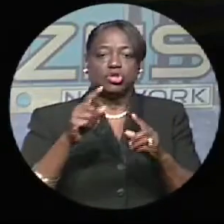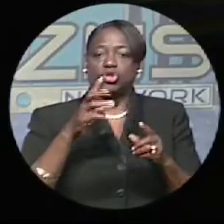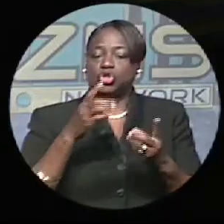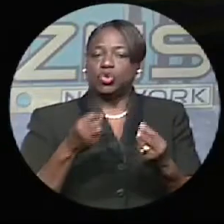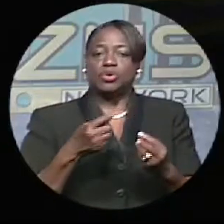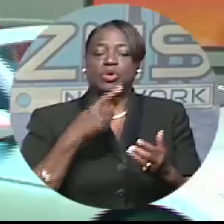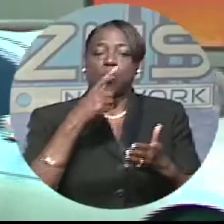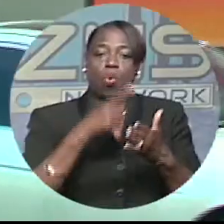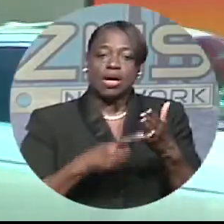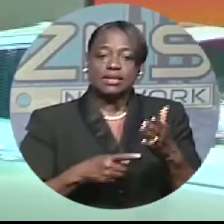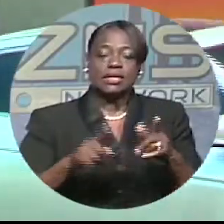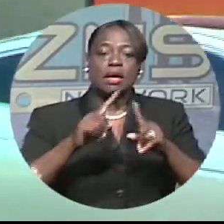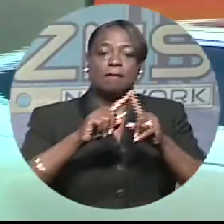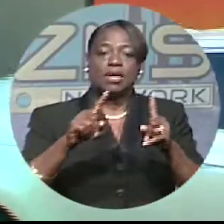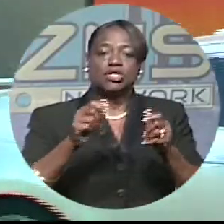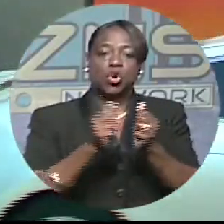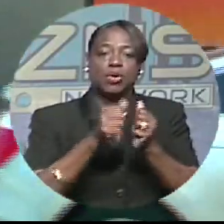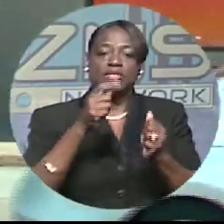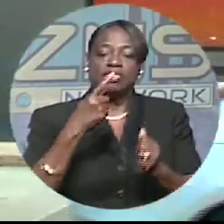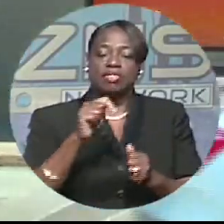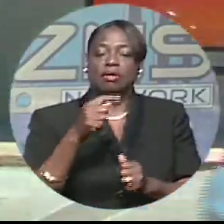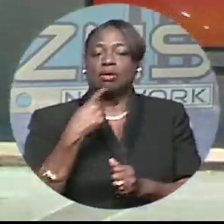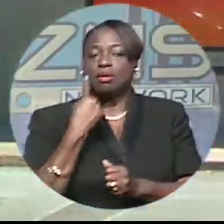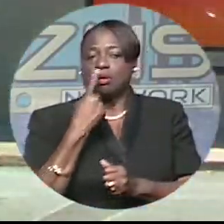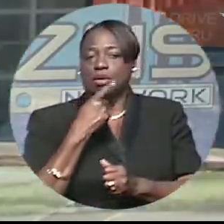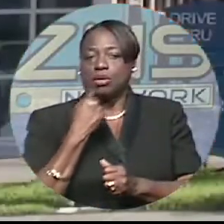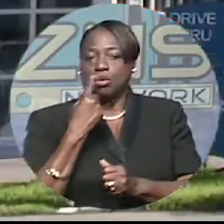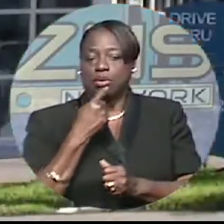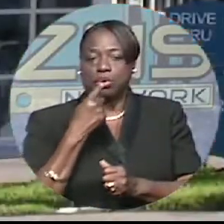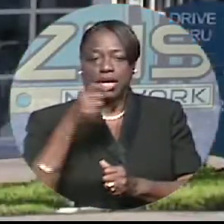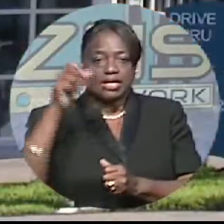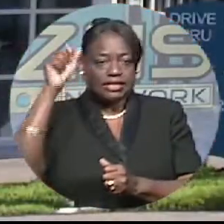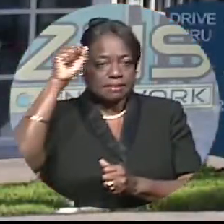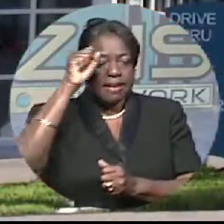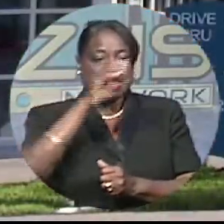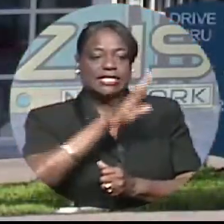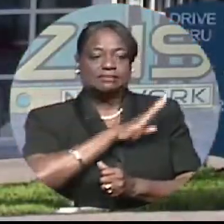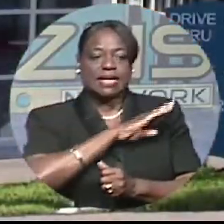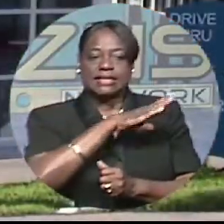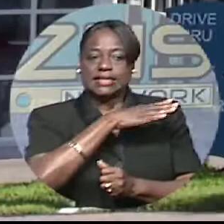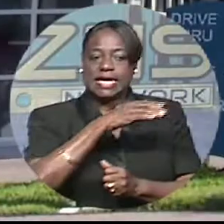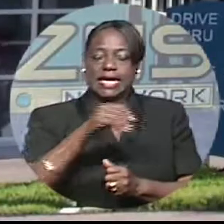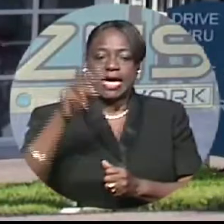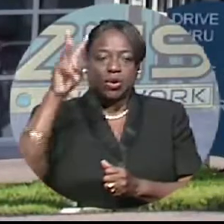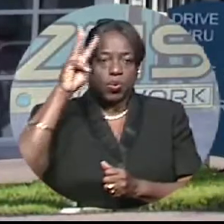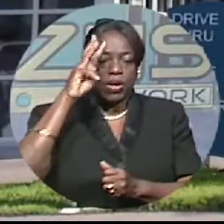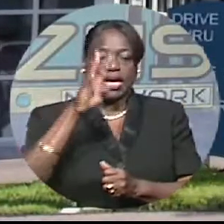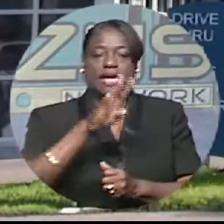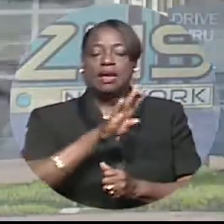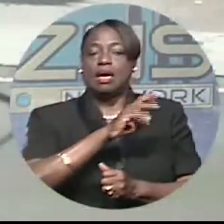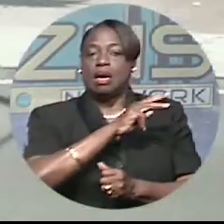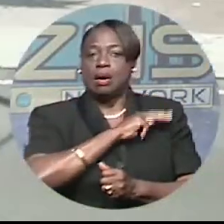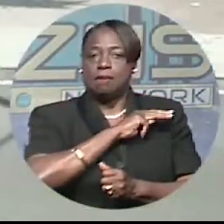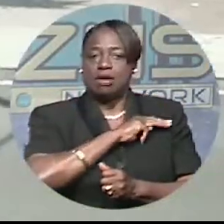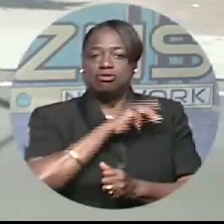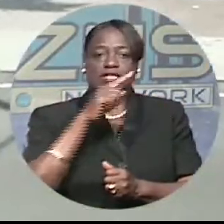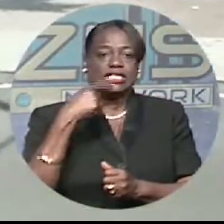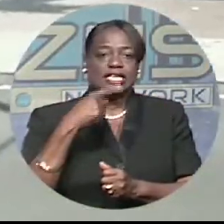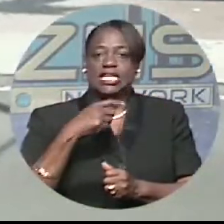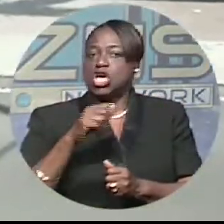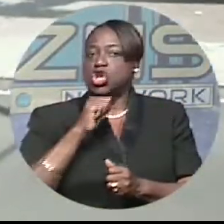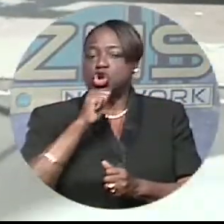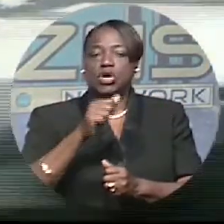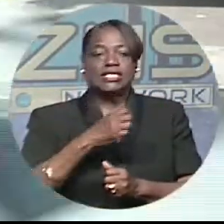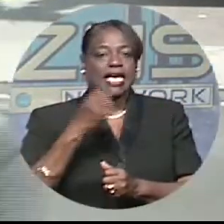to do with the who. Island CEO Sabaz Bastian and gaming attorney Wayne Munro believes a decision by banks not to take their money is not evidenced enough